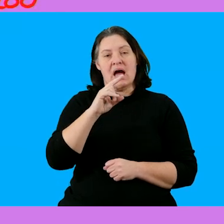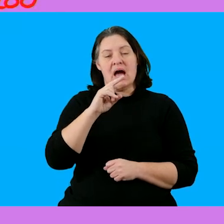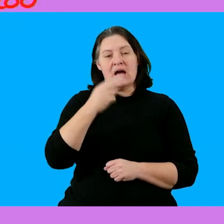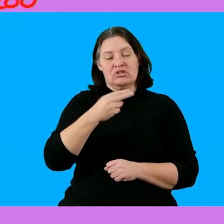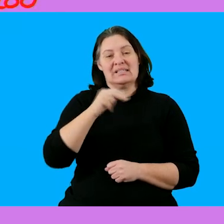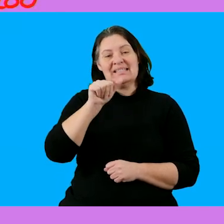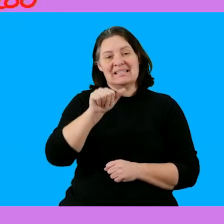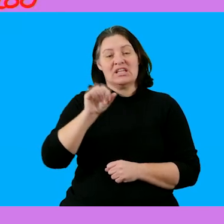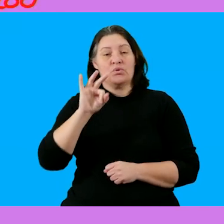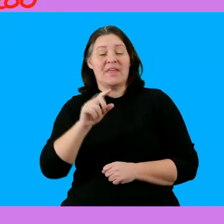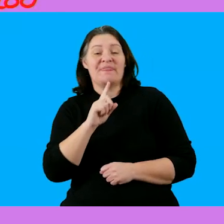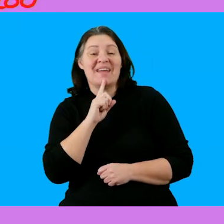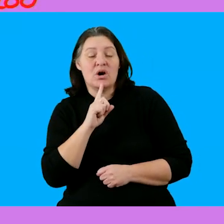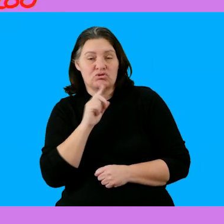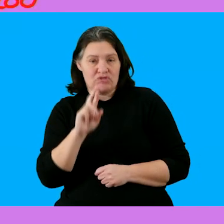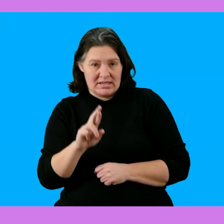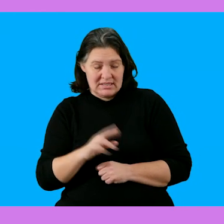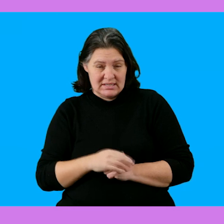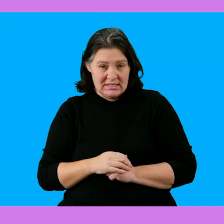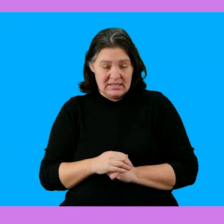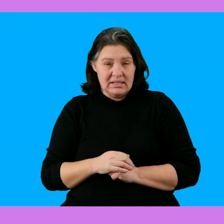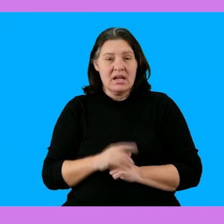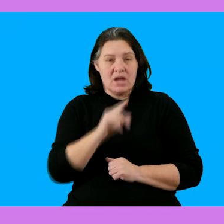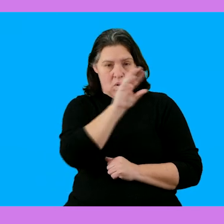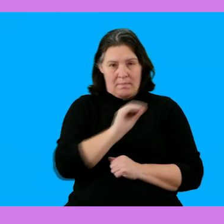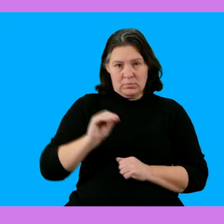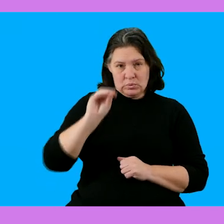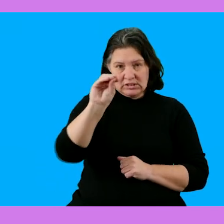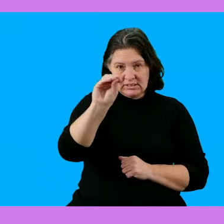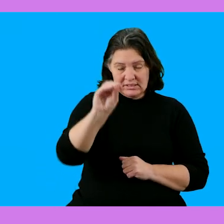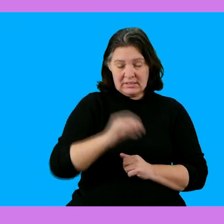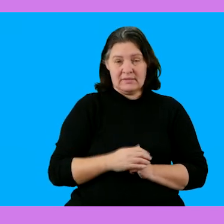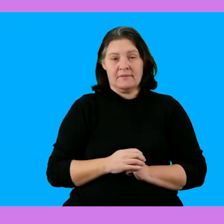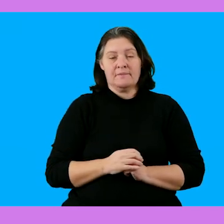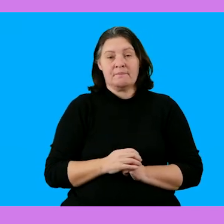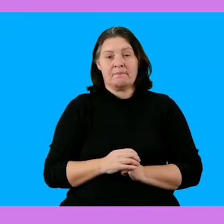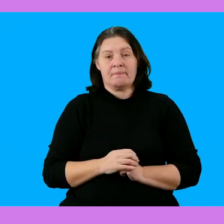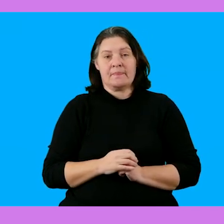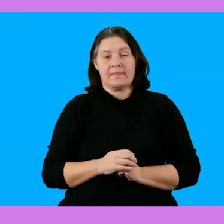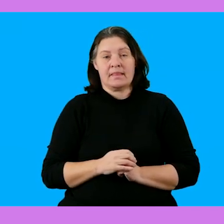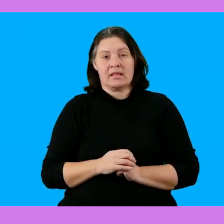363,000 rand. Okay, so gross annual income, and I'm going to substitute that now.